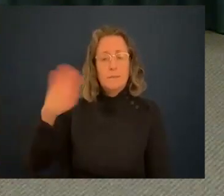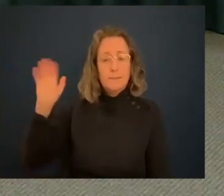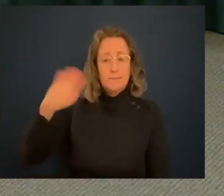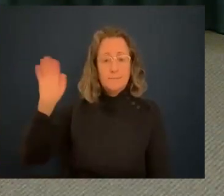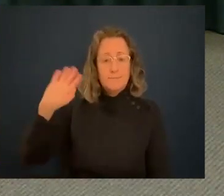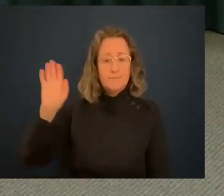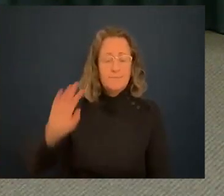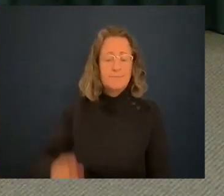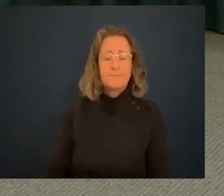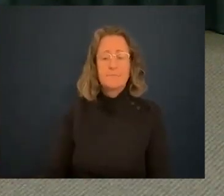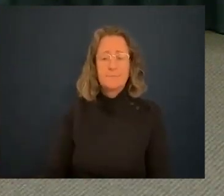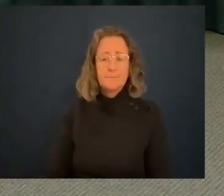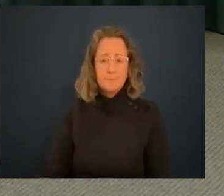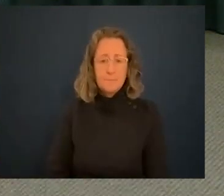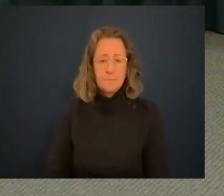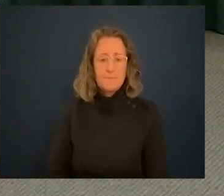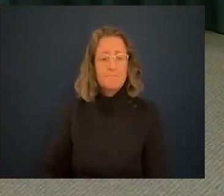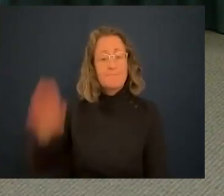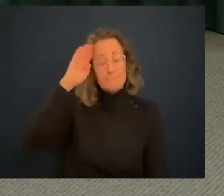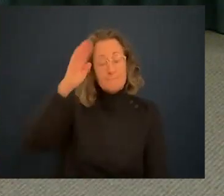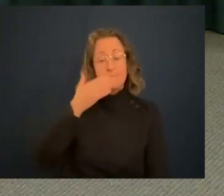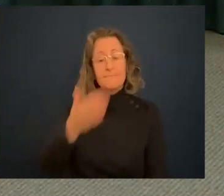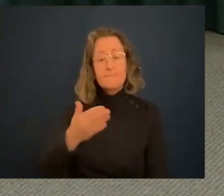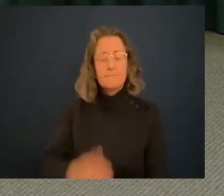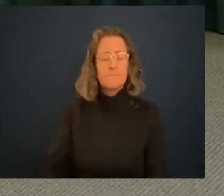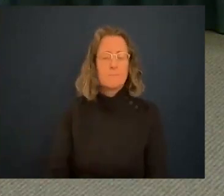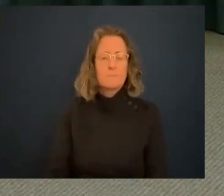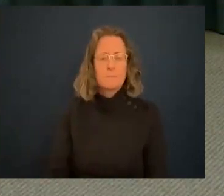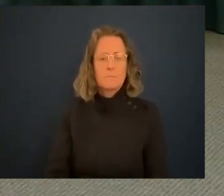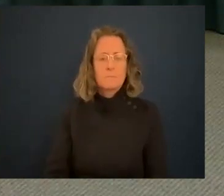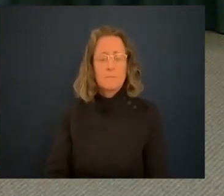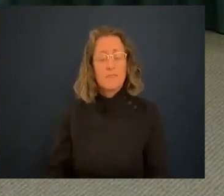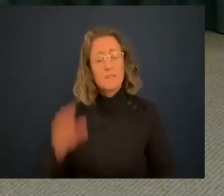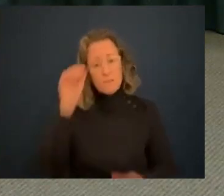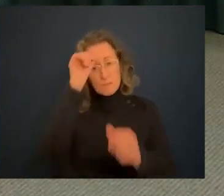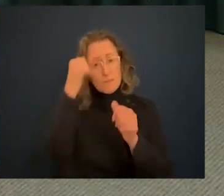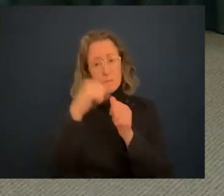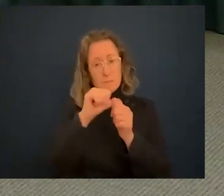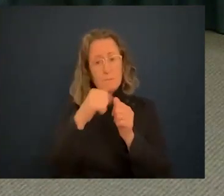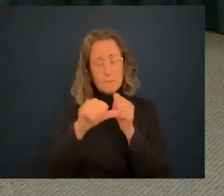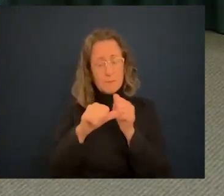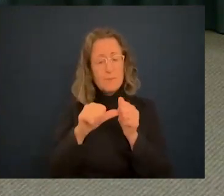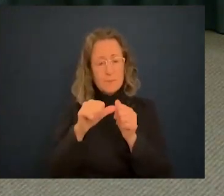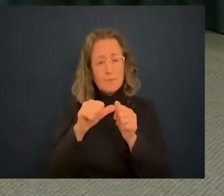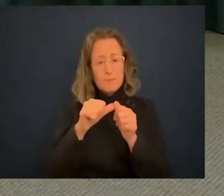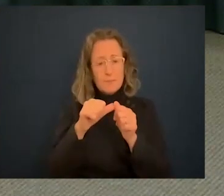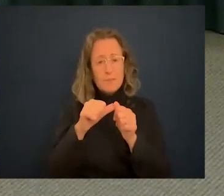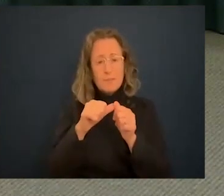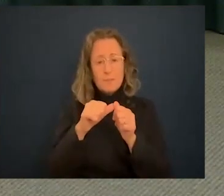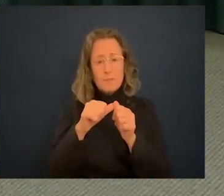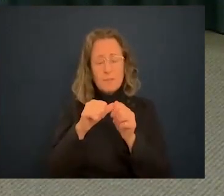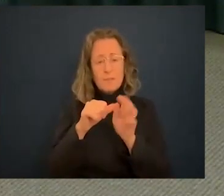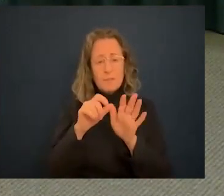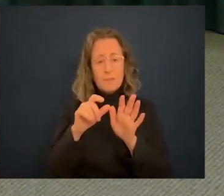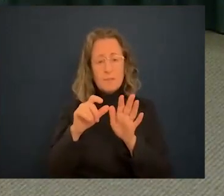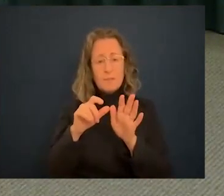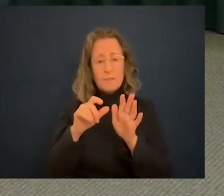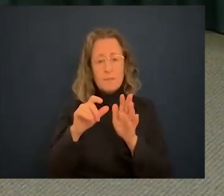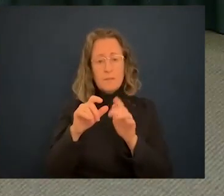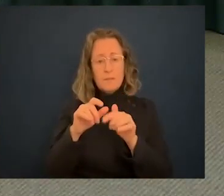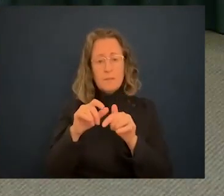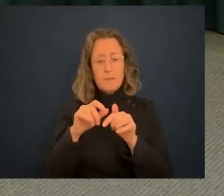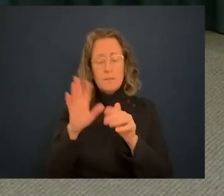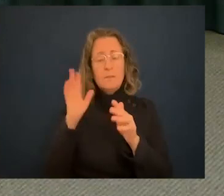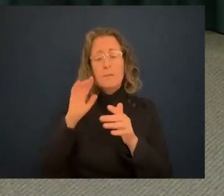hi hi thanks I just wanted to uh remind folks that at the end of that the that meeting and in deep covet